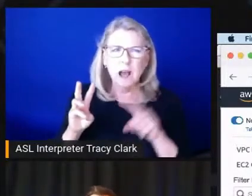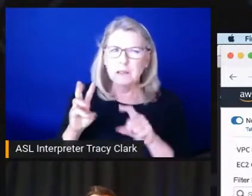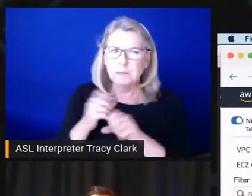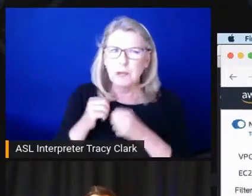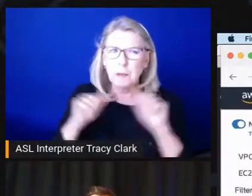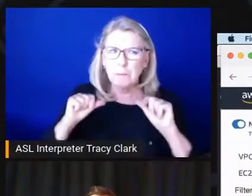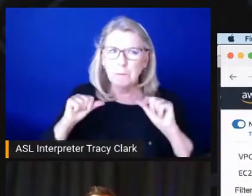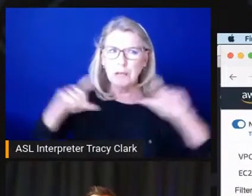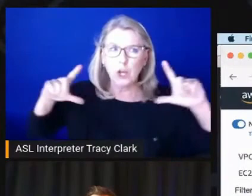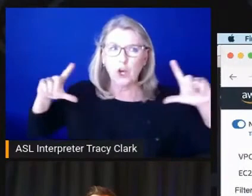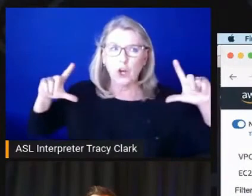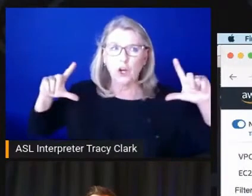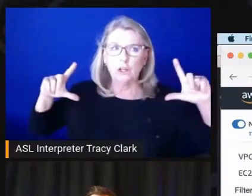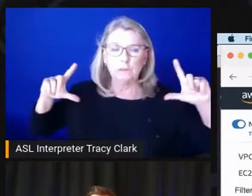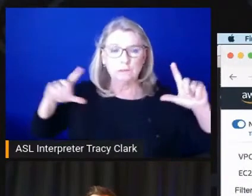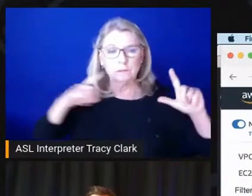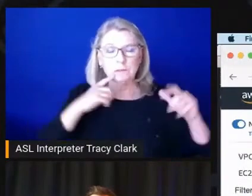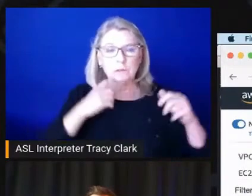Okay.